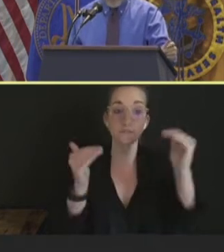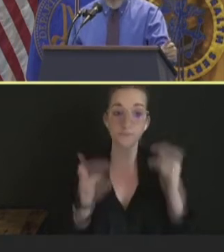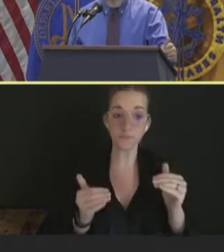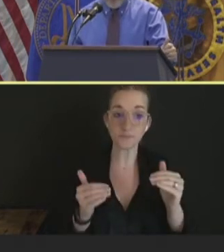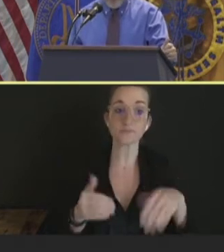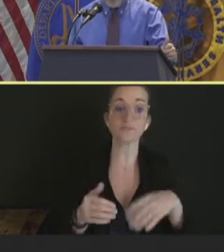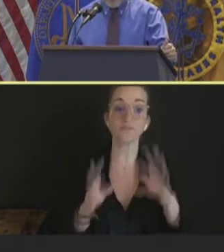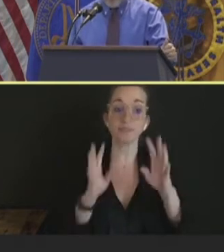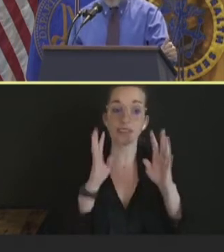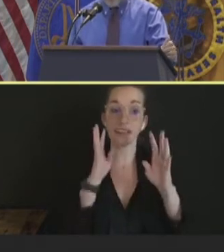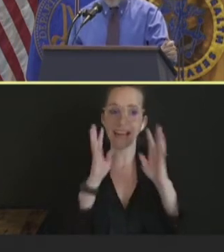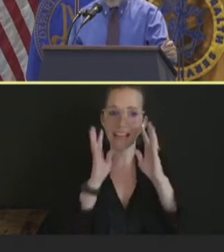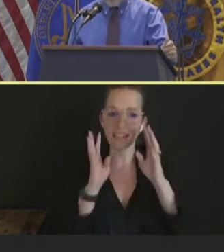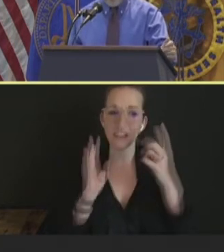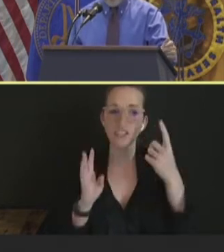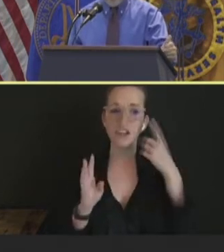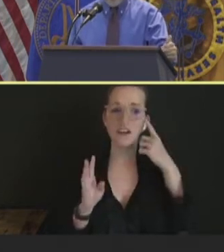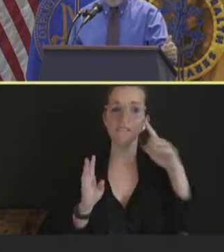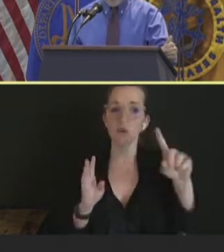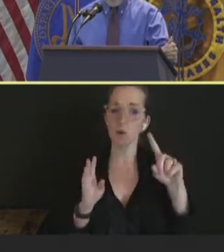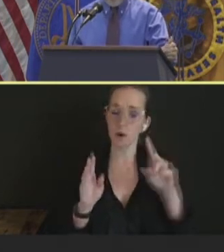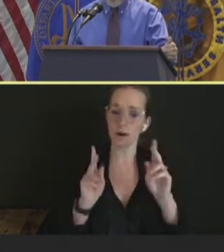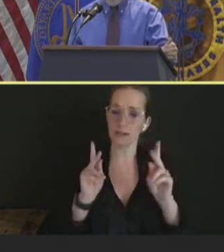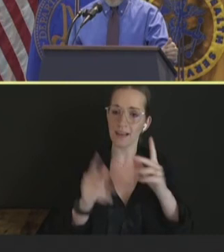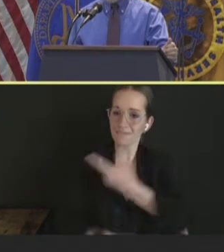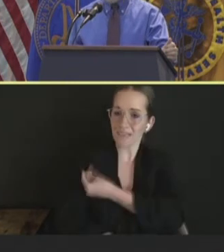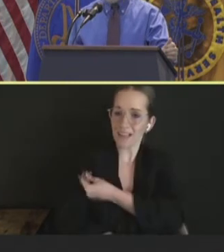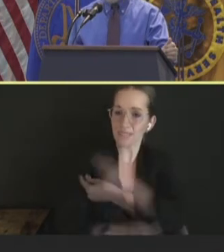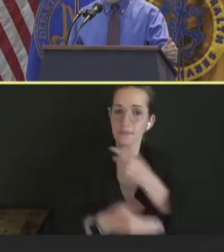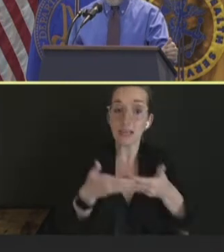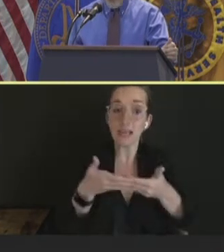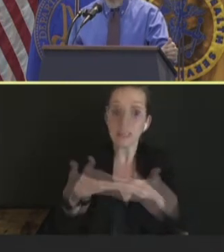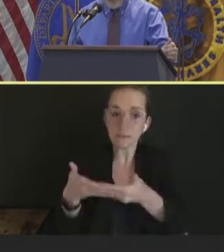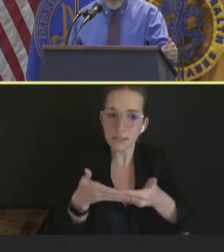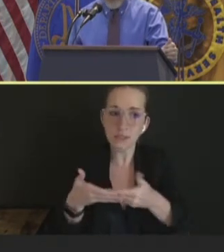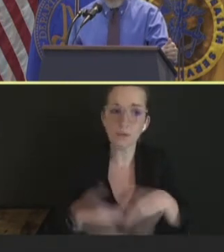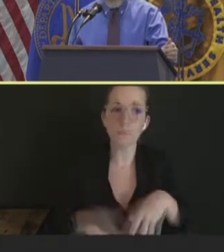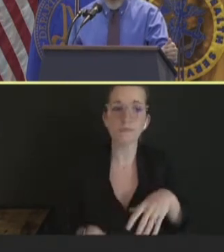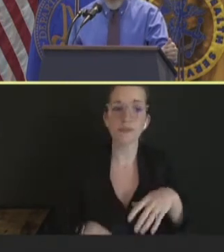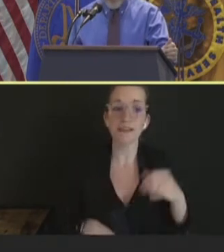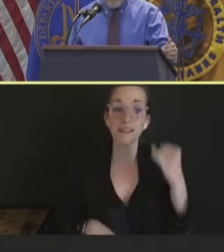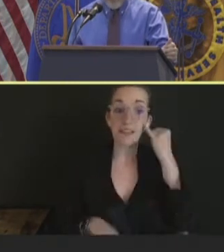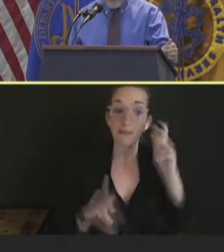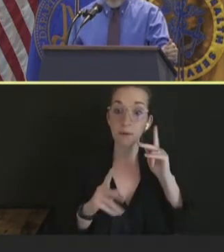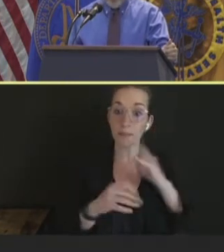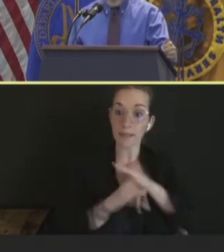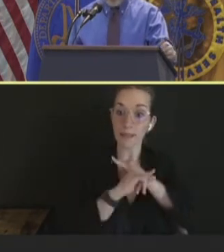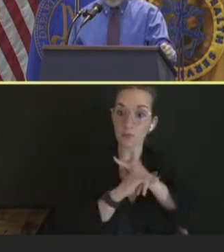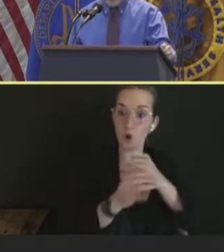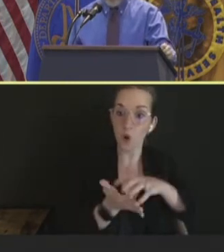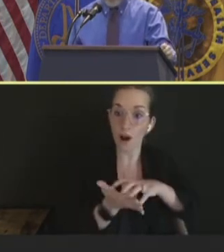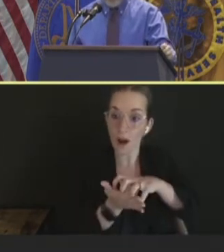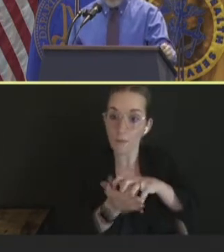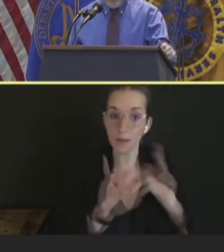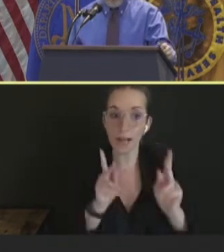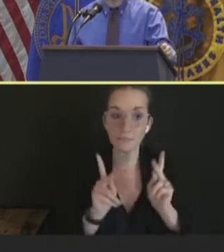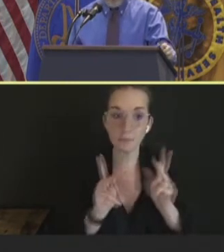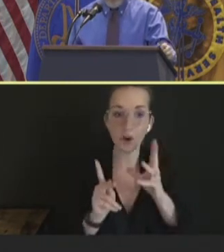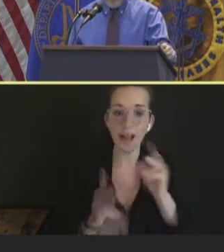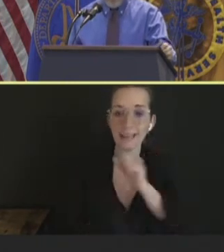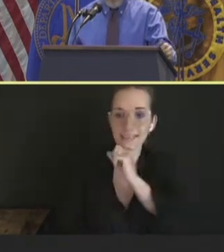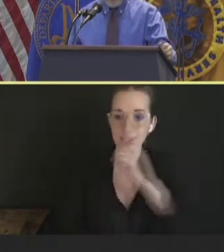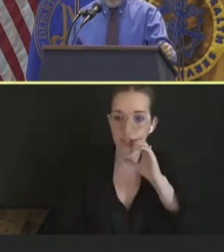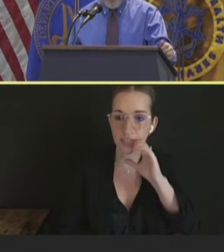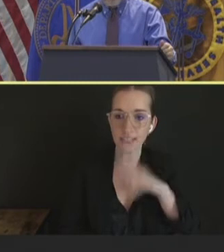special populations, such as infants, immunocompromised persons, and the elderly. Following lunch, we'll listen to a presentation of